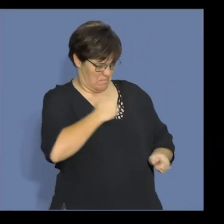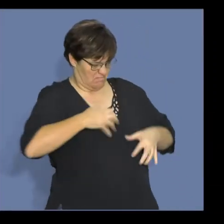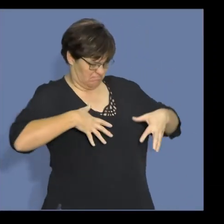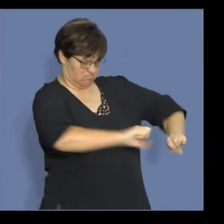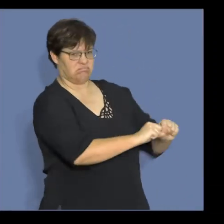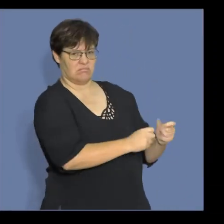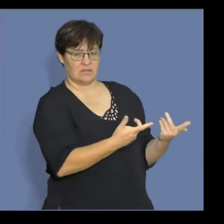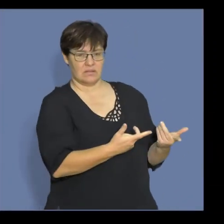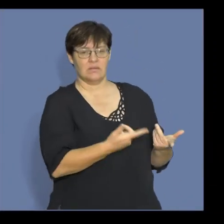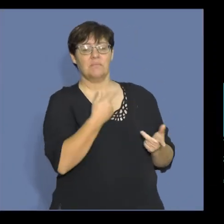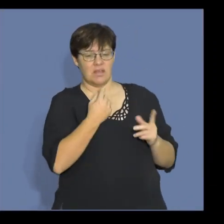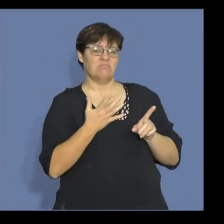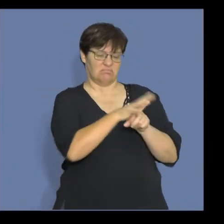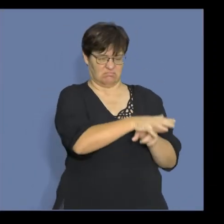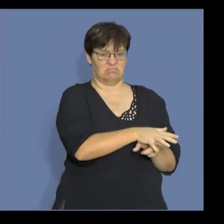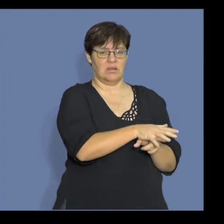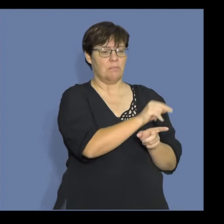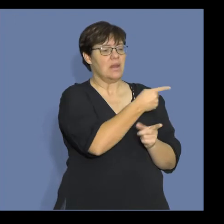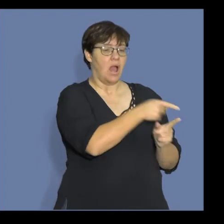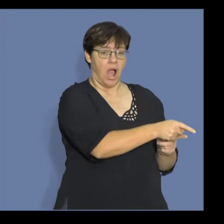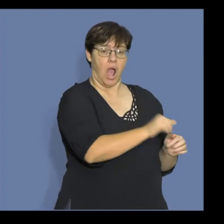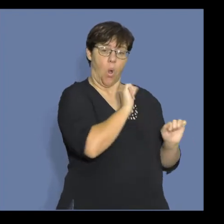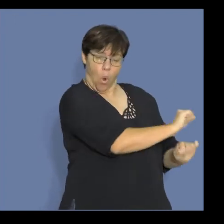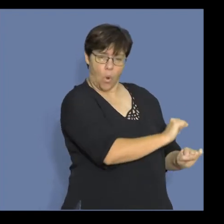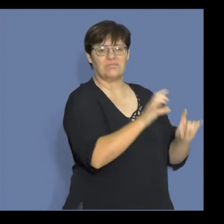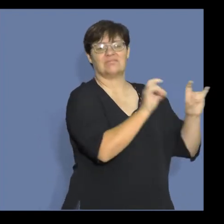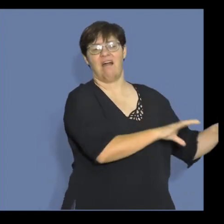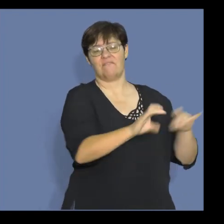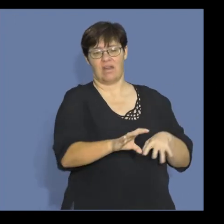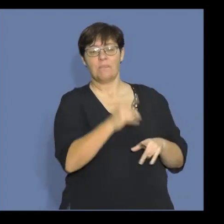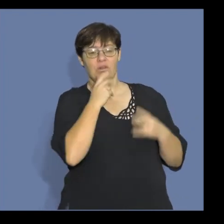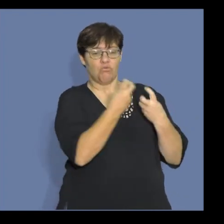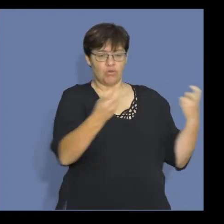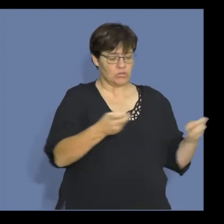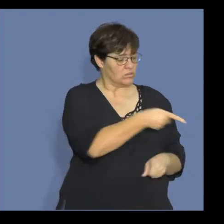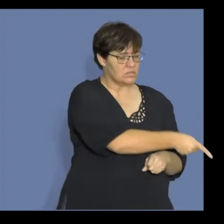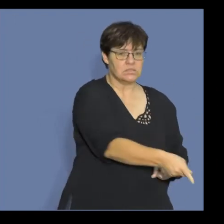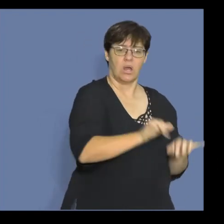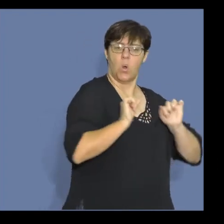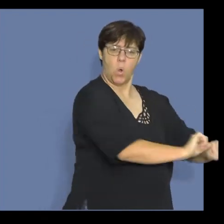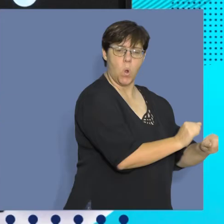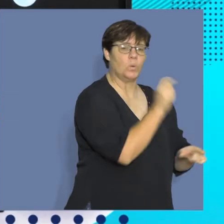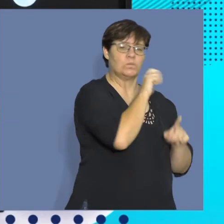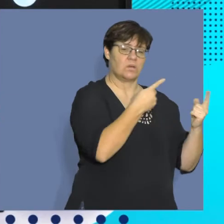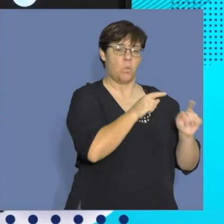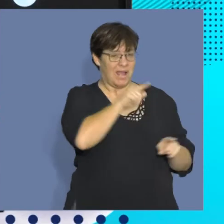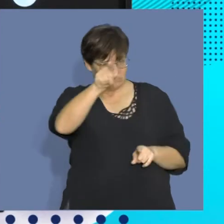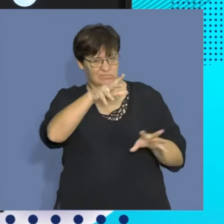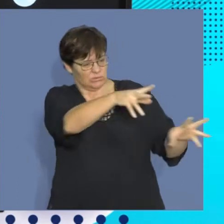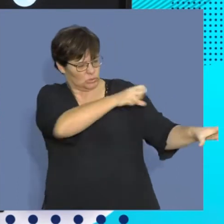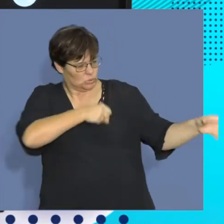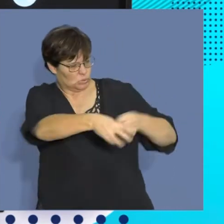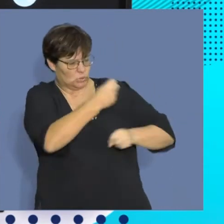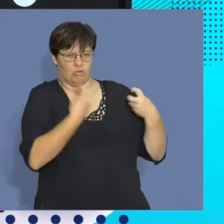area. So we talk about your alien plants being invasive, in the sense they now use more of the resources and they affect